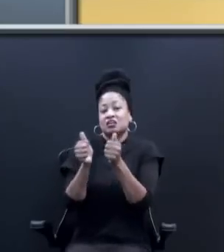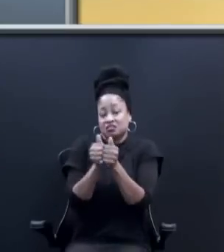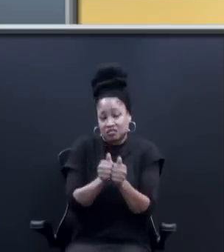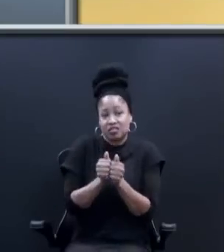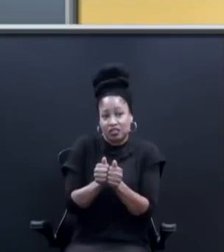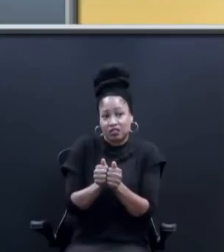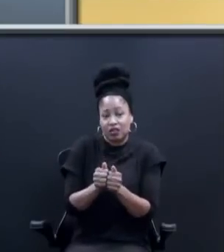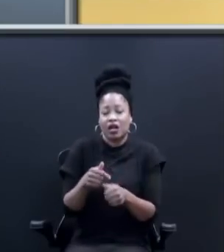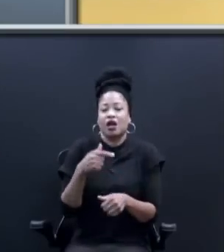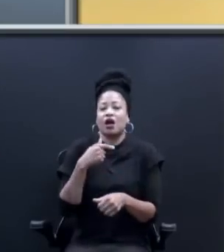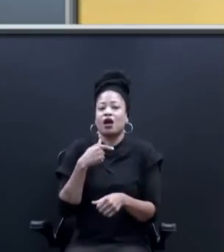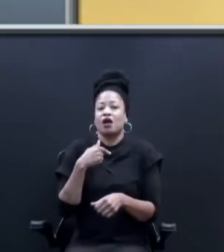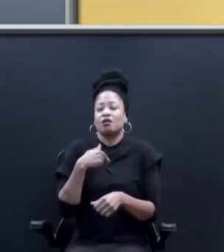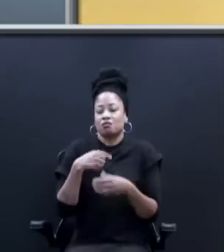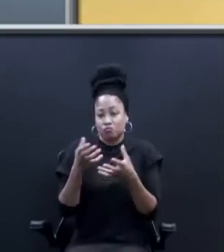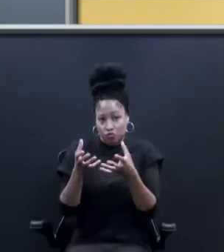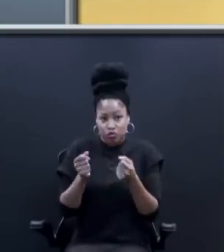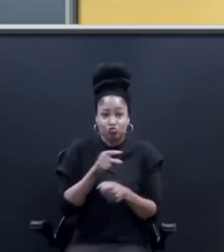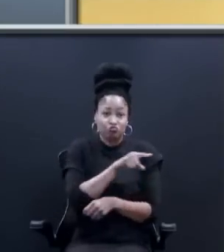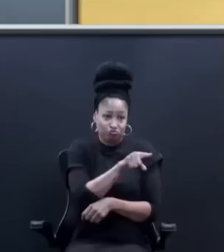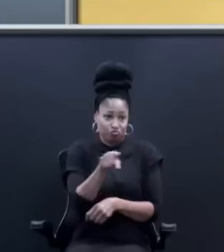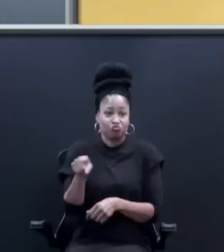Exodus 12, and we're going to start reading at verse 1.